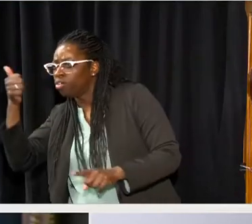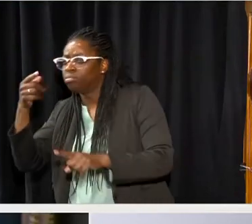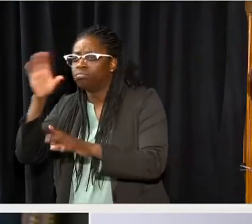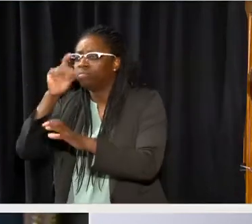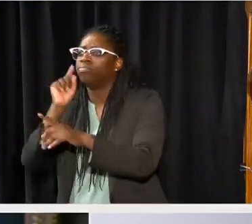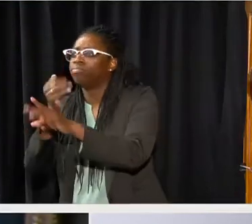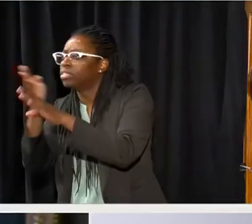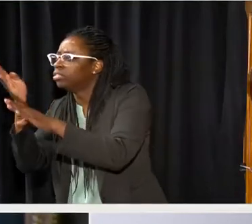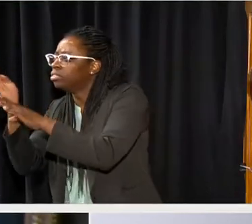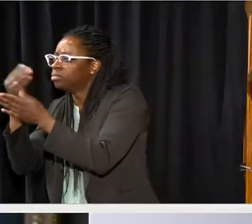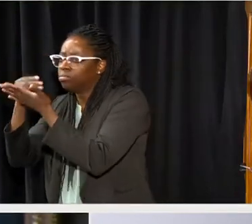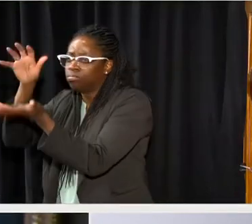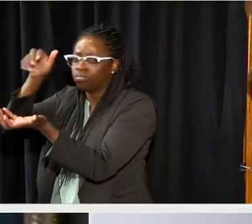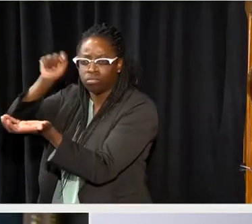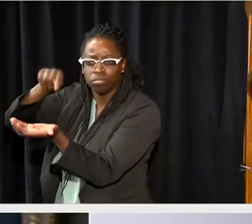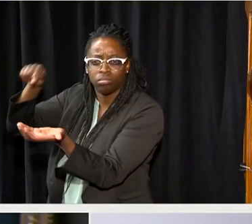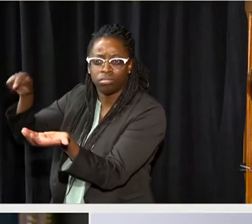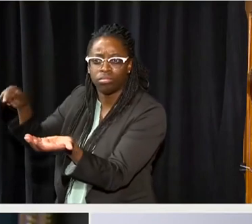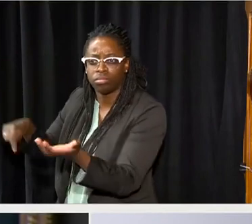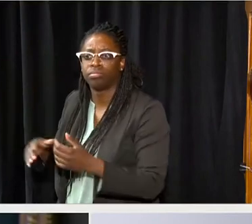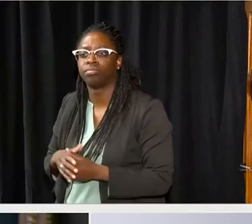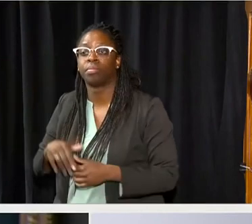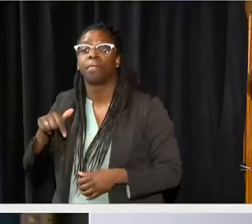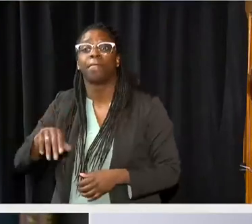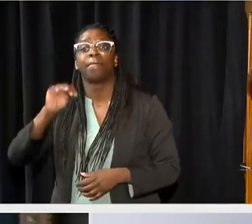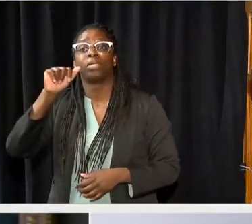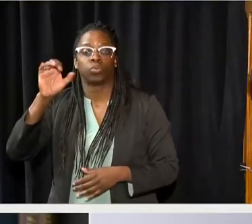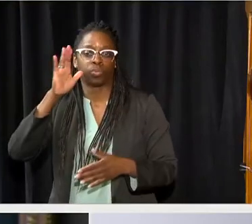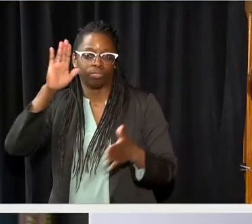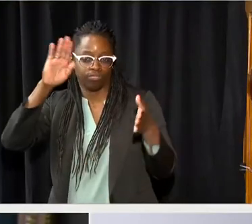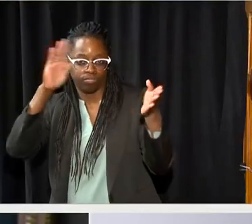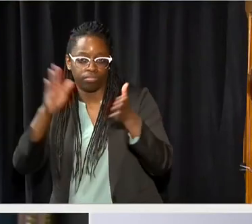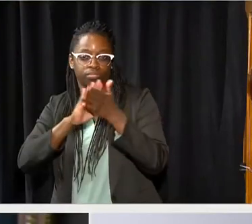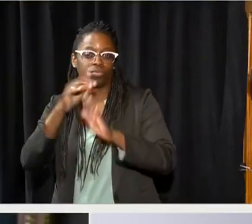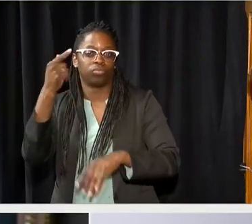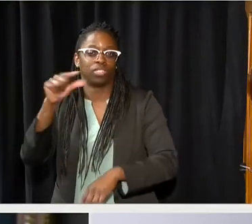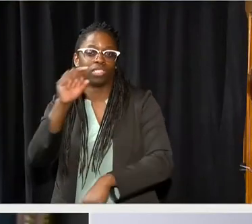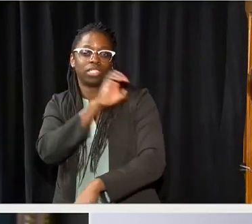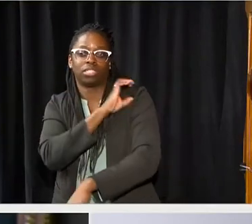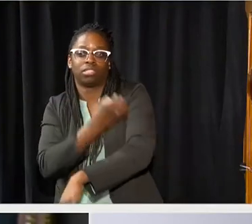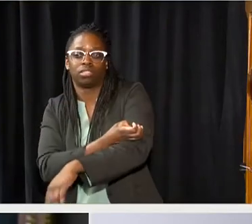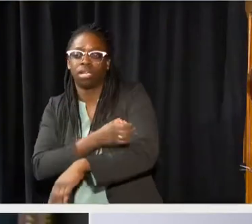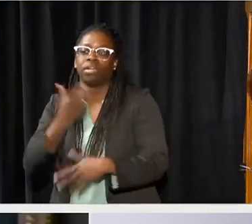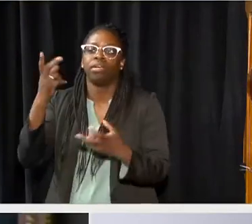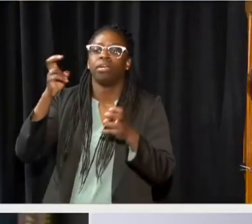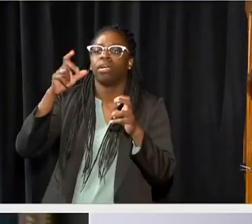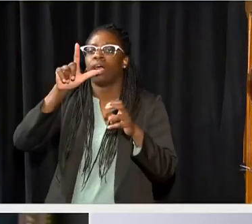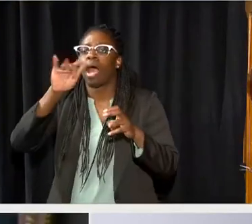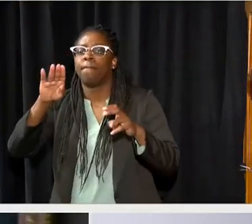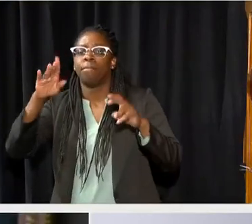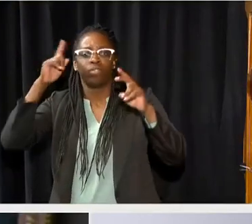industry. We're going to make Massachusetts the climate innovation lab of the world.